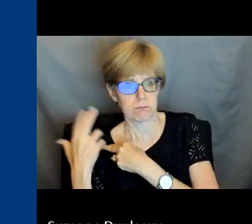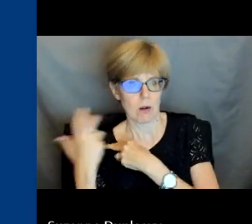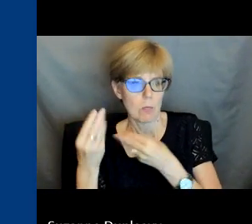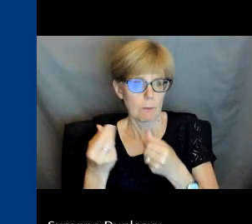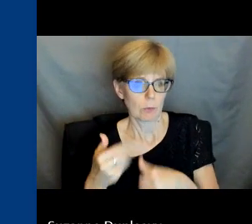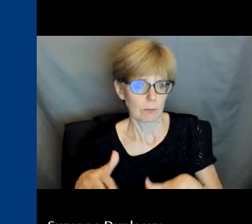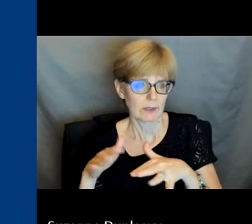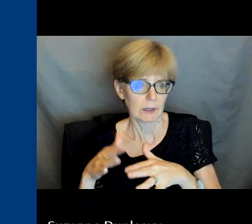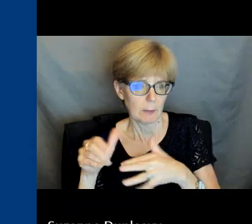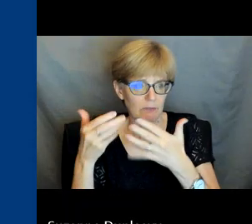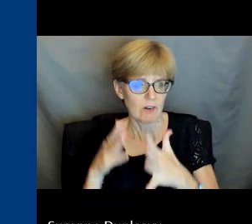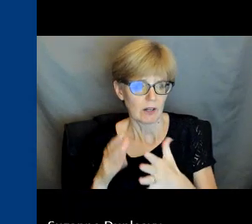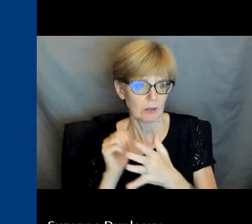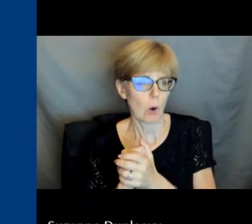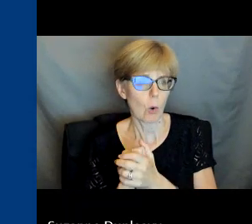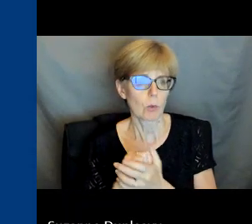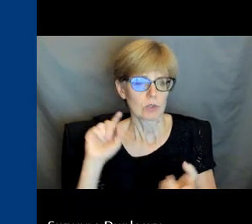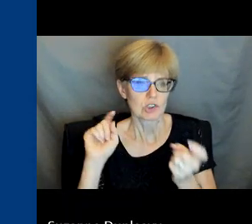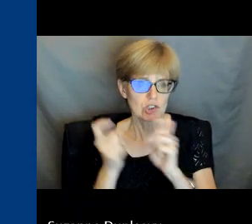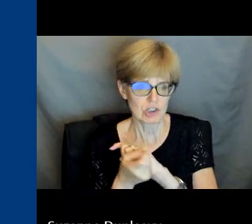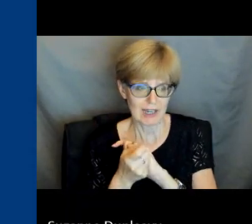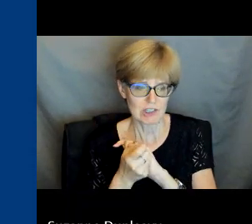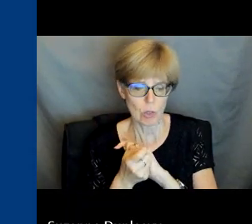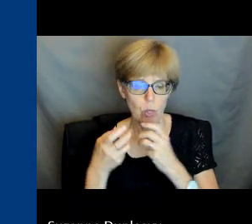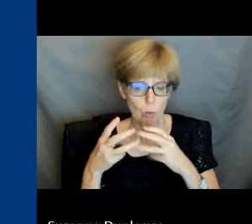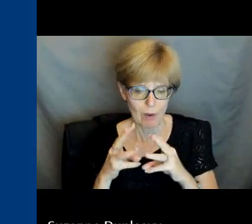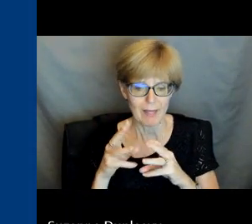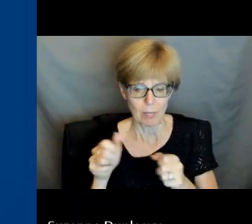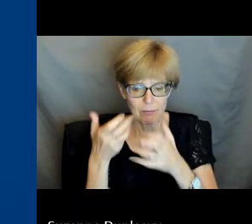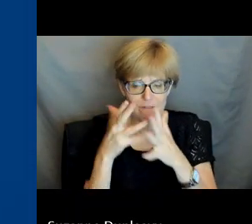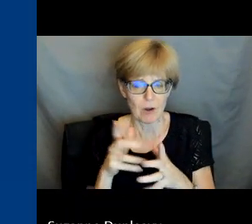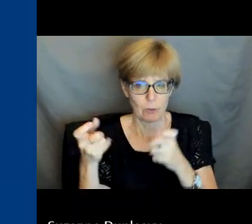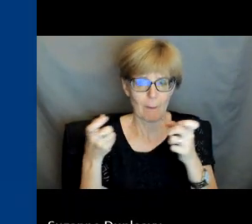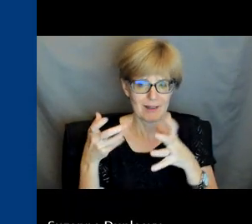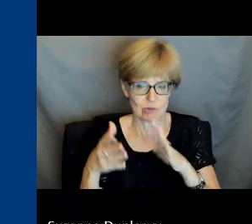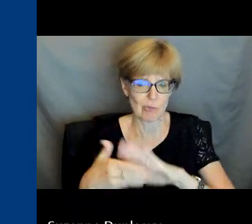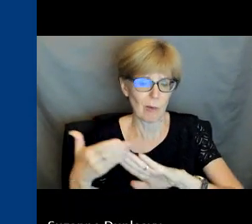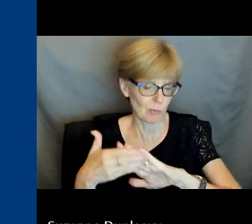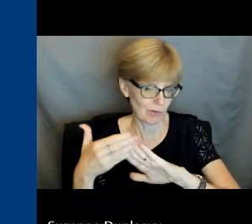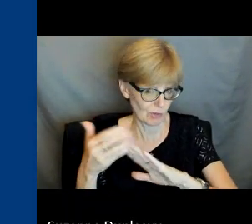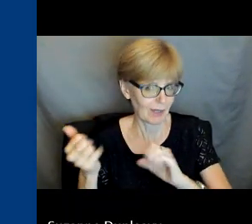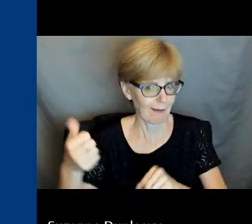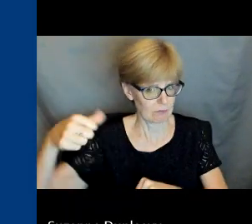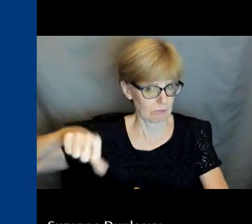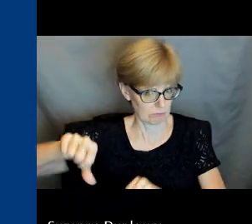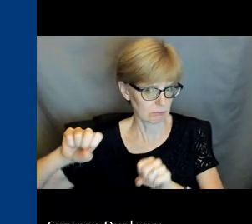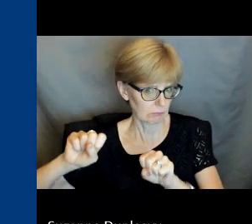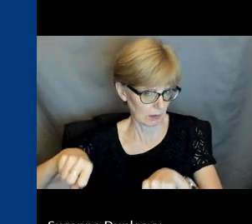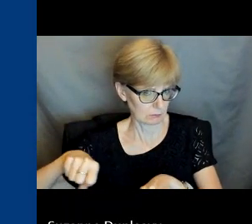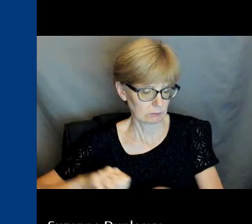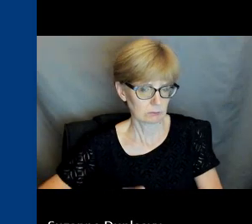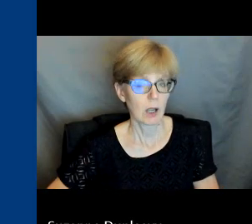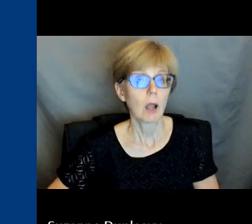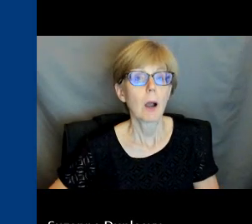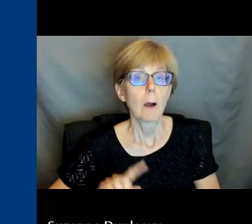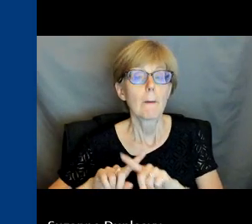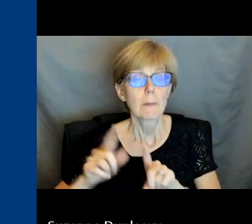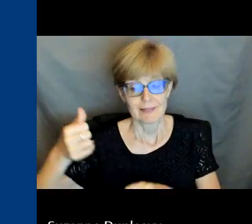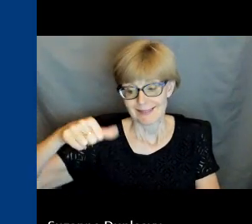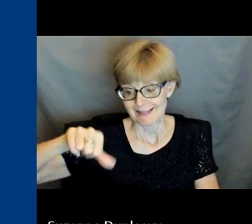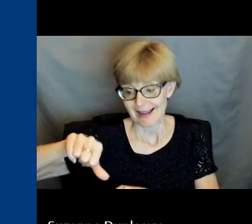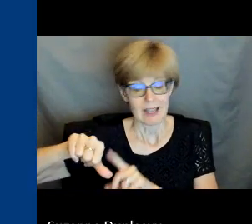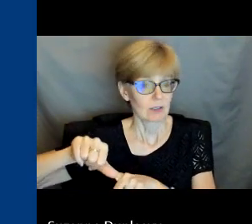the nature of the provider or manager's operations, that could be denied as well. However, this denial shouldn't